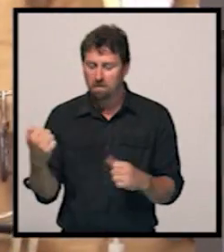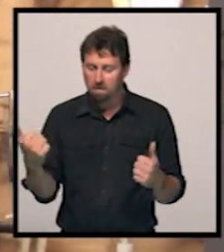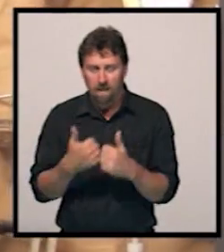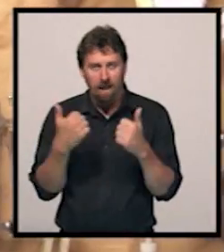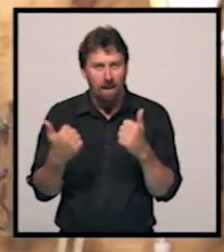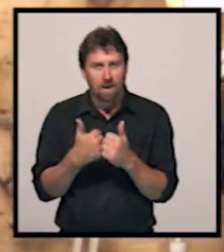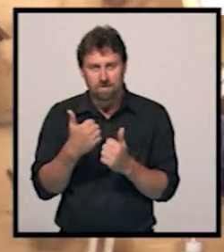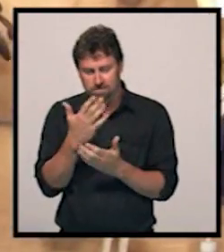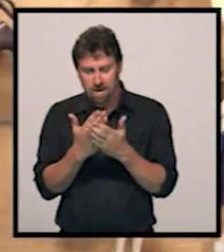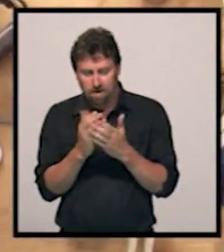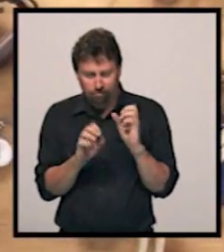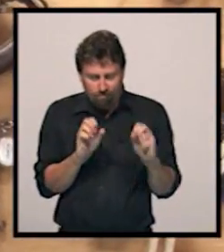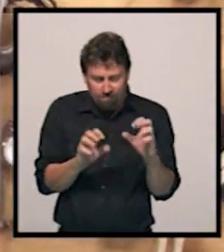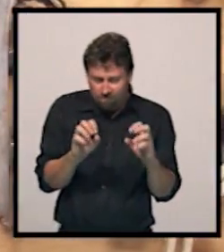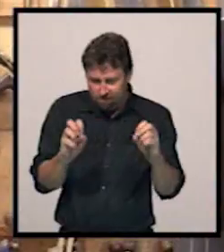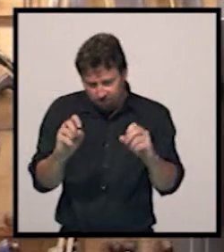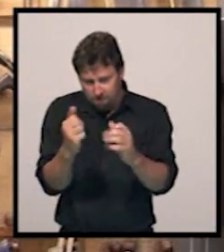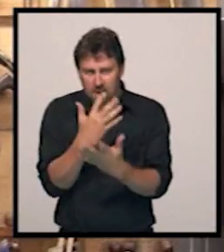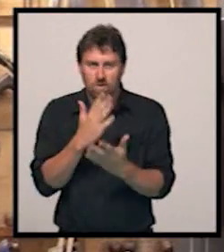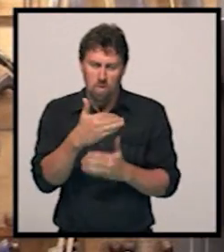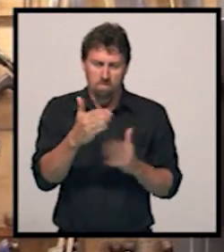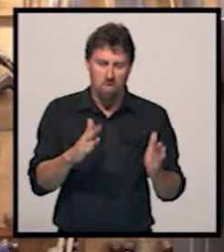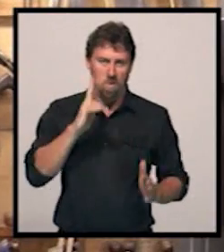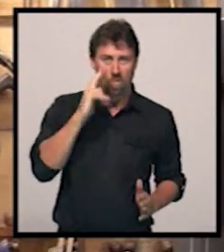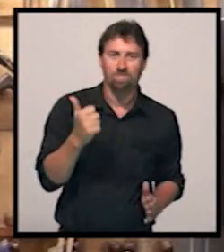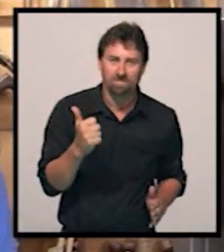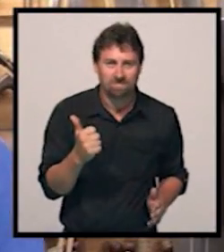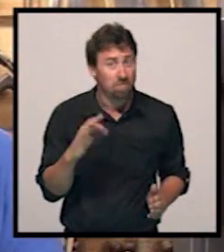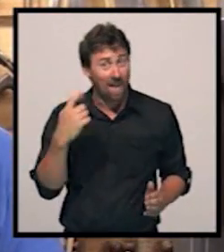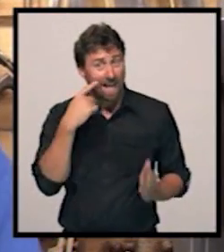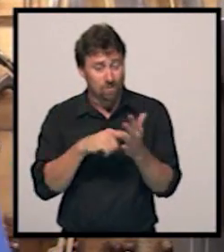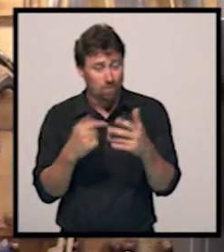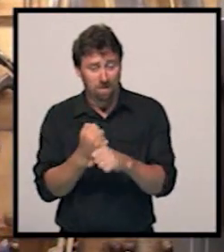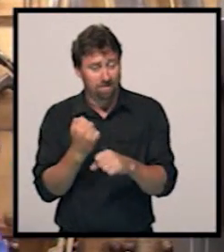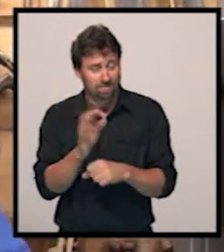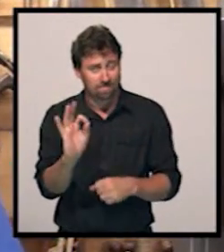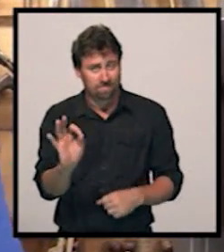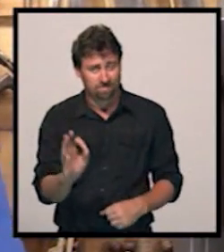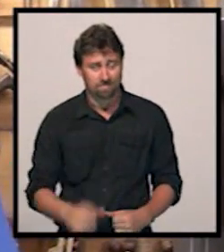lot more to making a box than meets the eye. And the last one